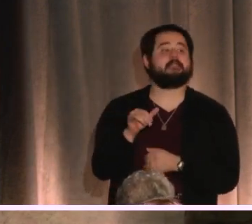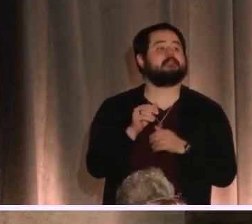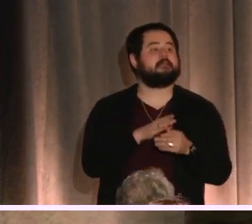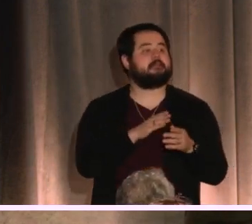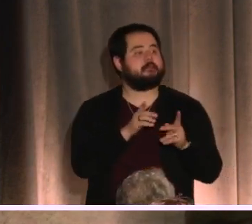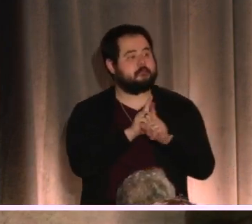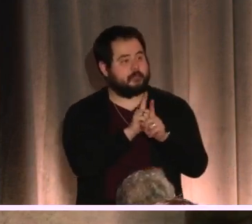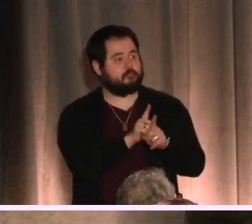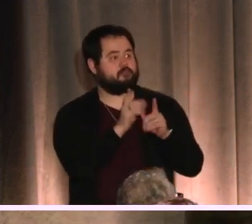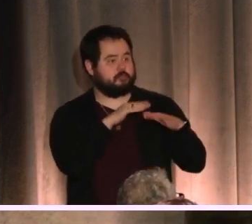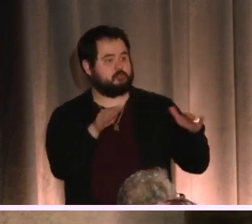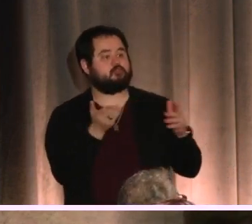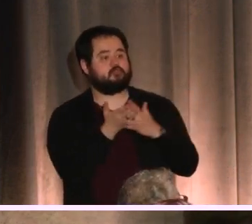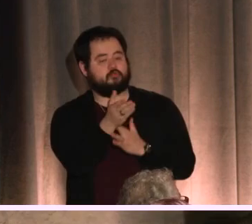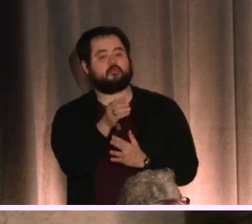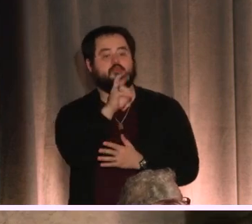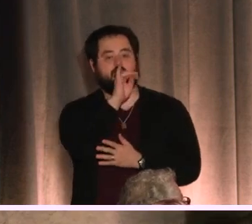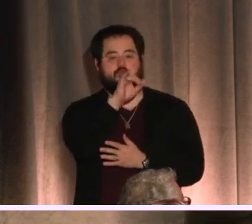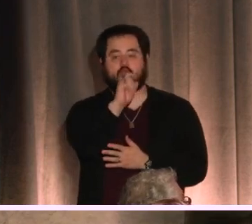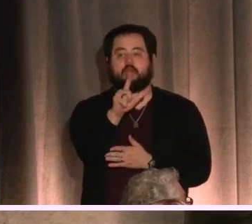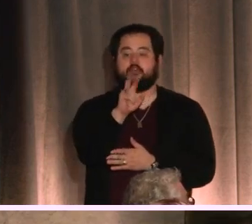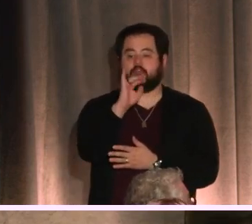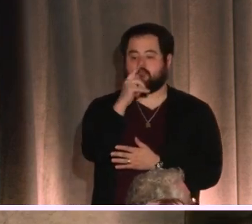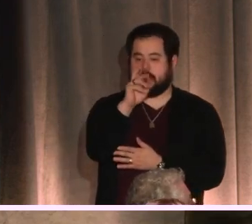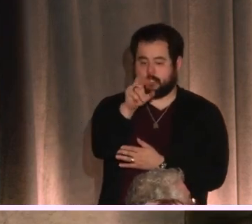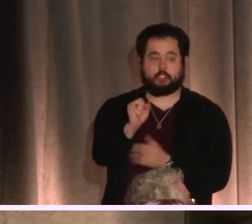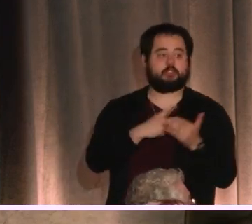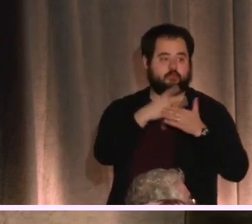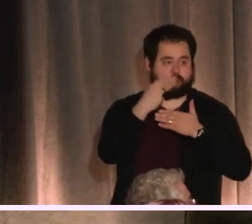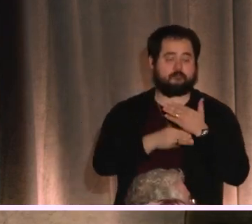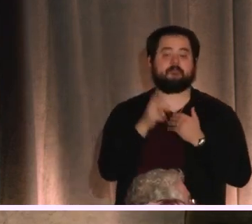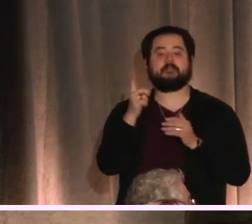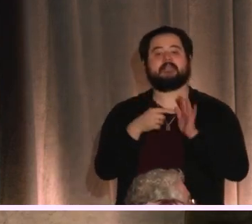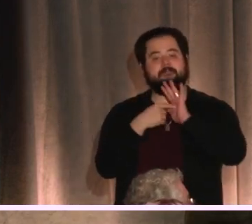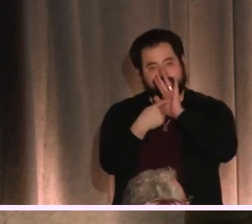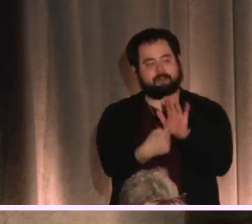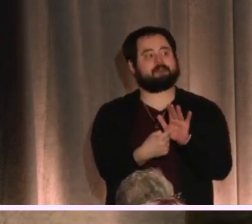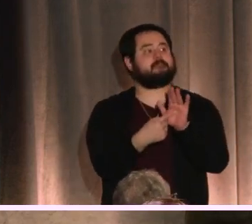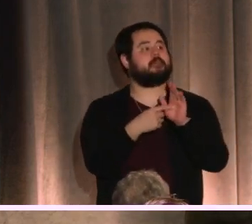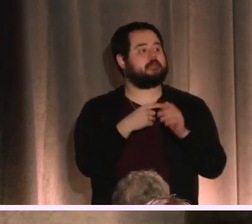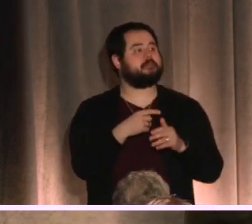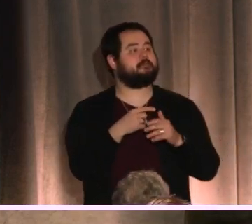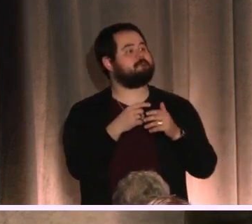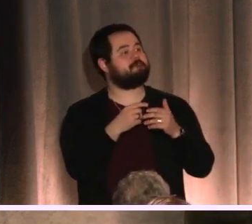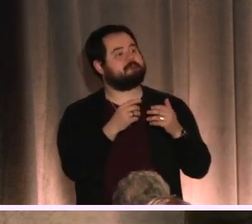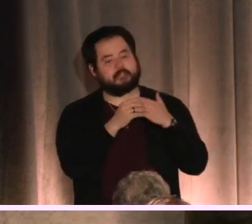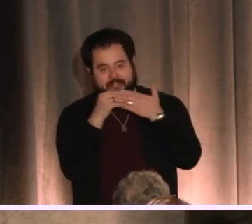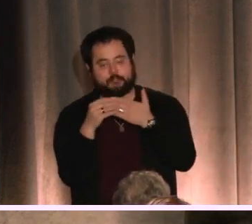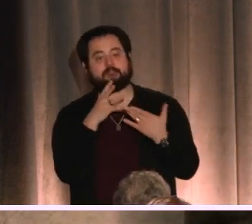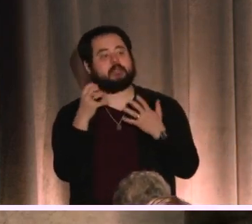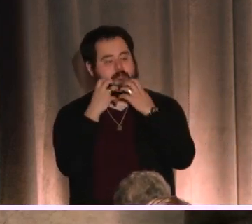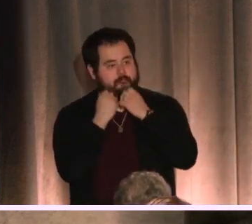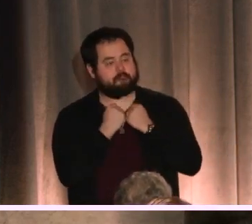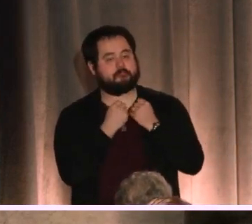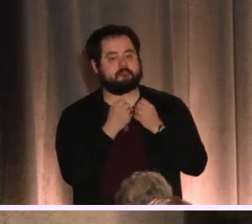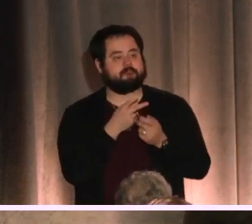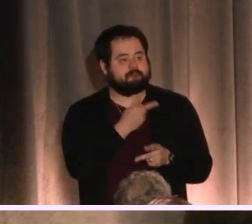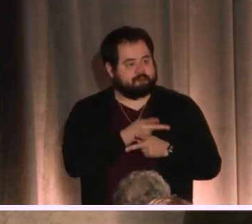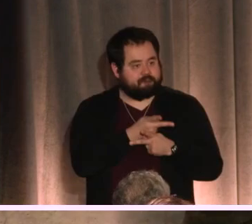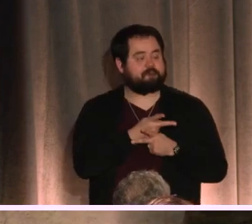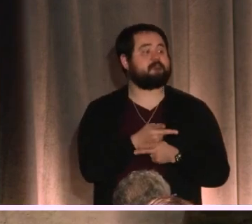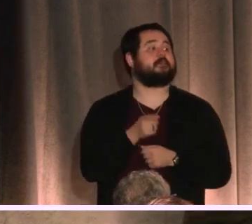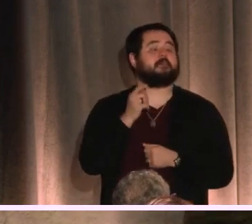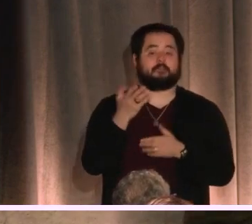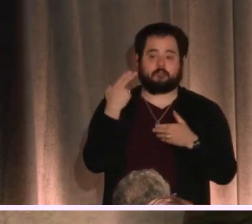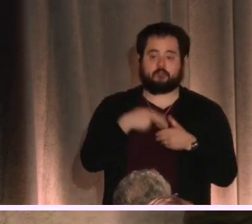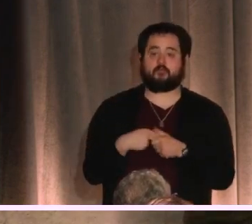church's Royal Rangers program. Ira exemplifies leadership and compassion. Join me in honoring Ira for his exceptional